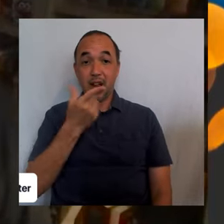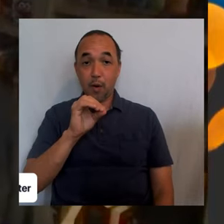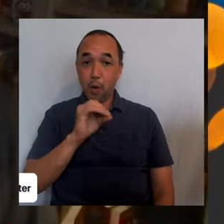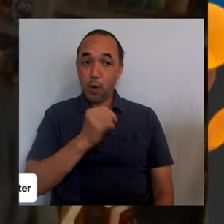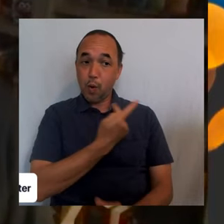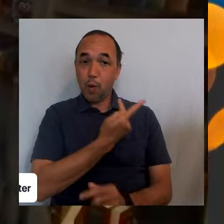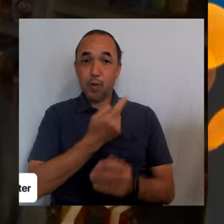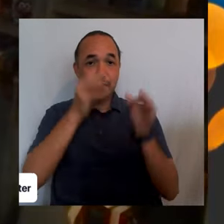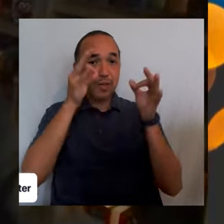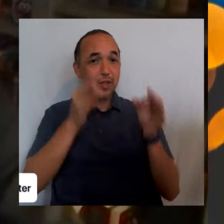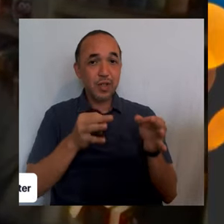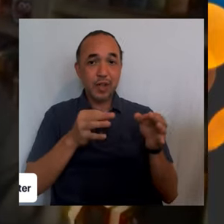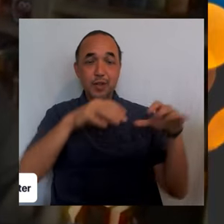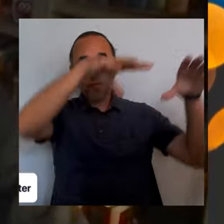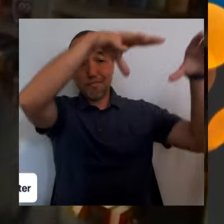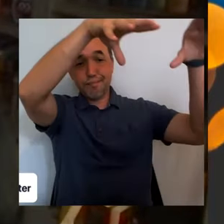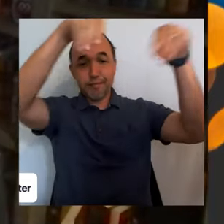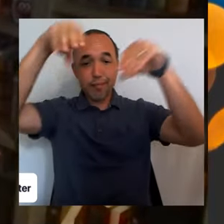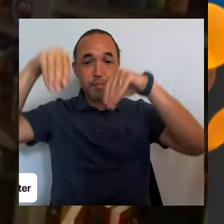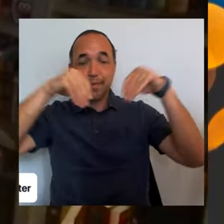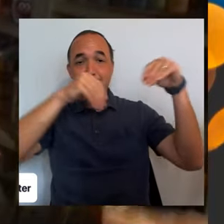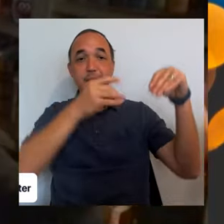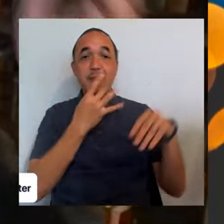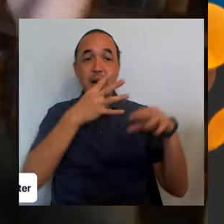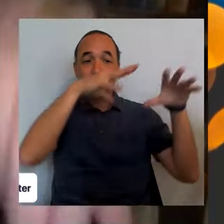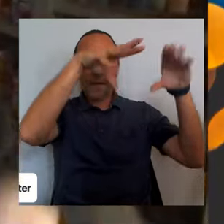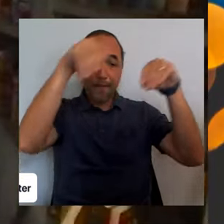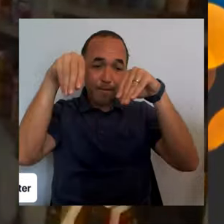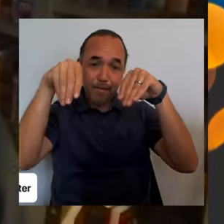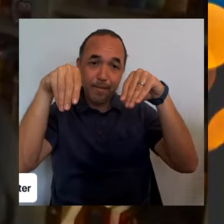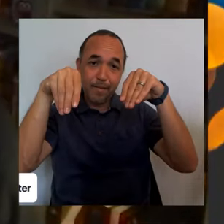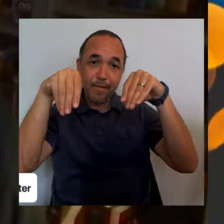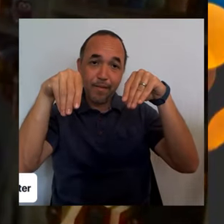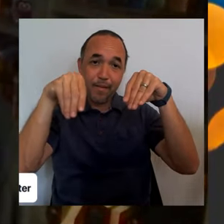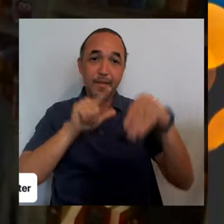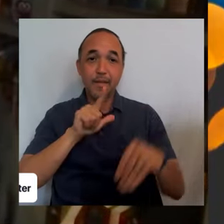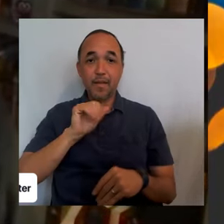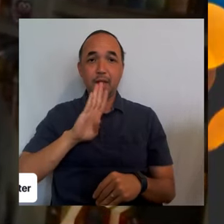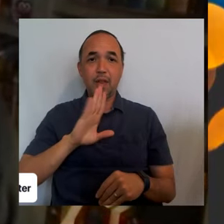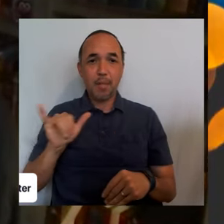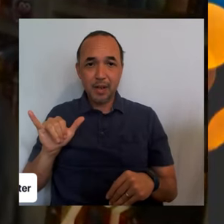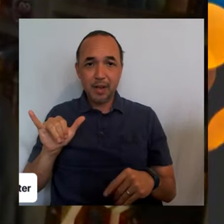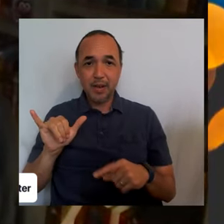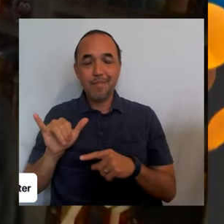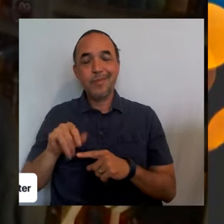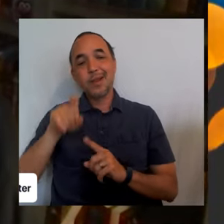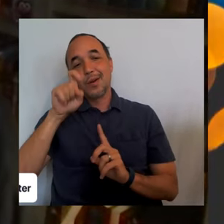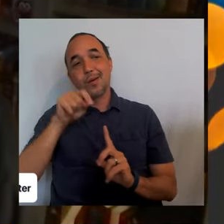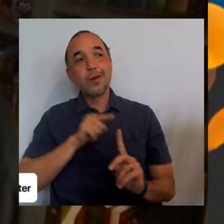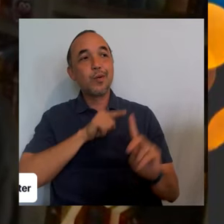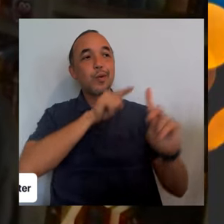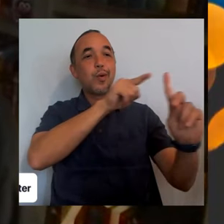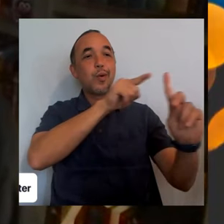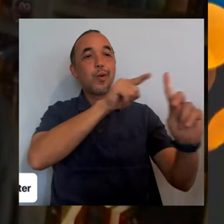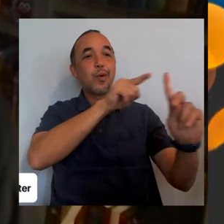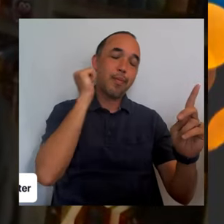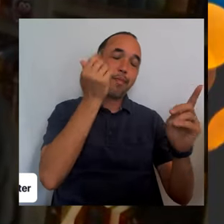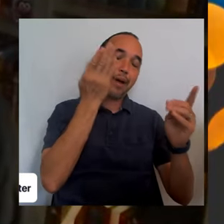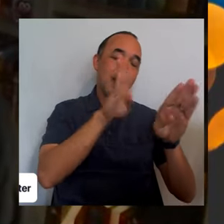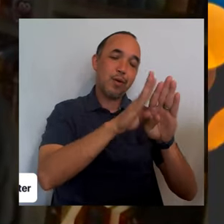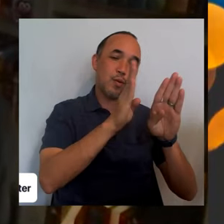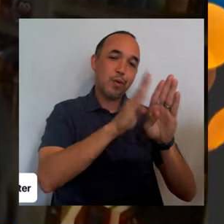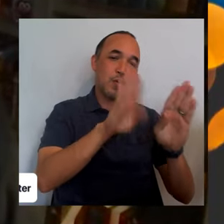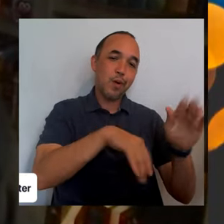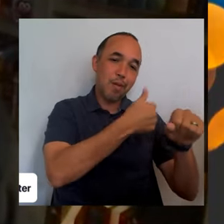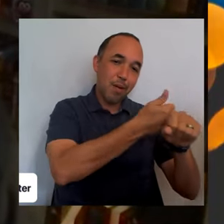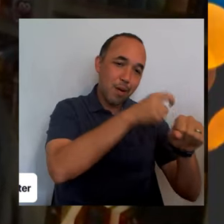close the lights off in the lobby, and we knew that we had to go and shut the light off and lock the back door as well.